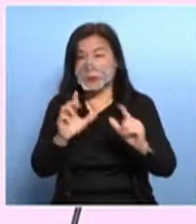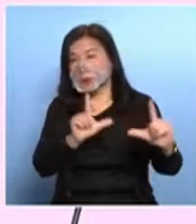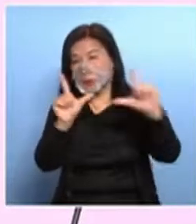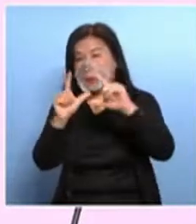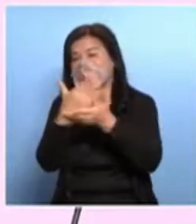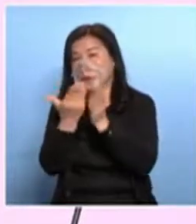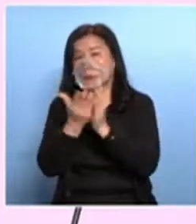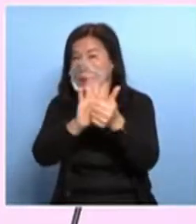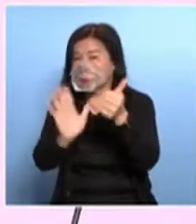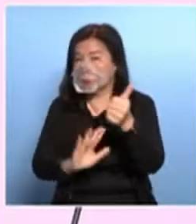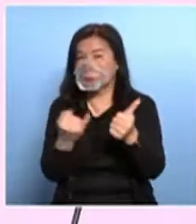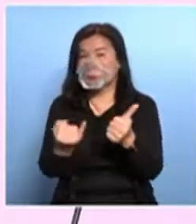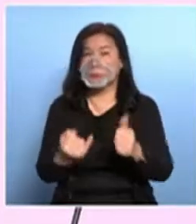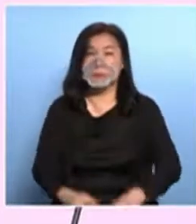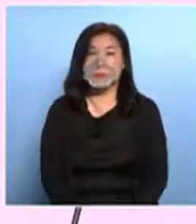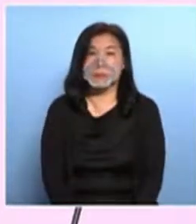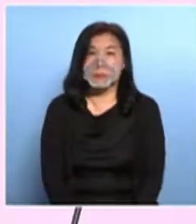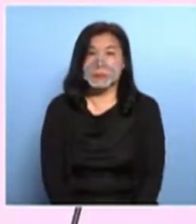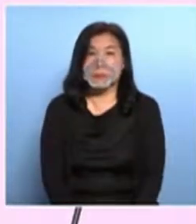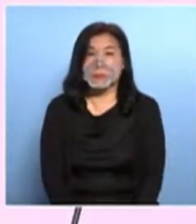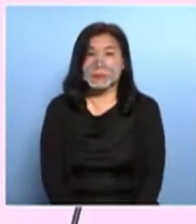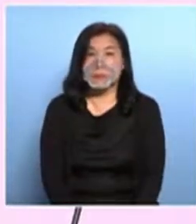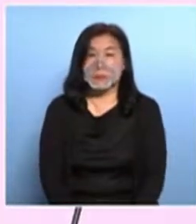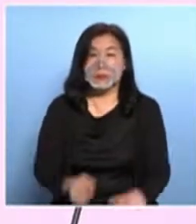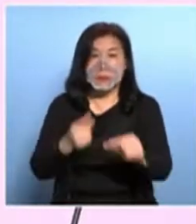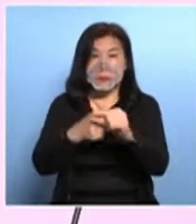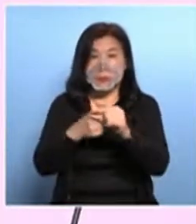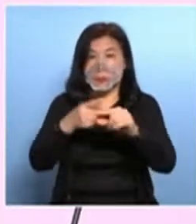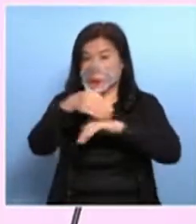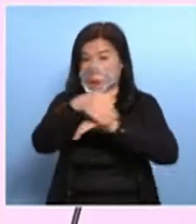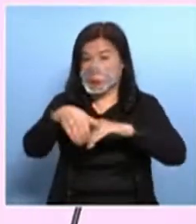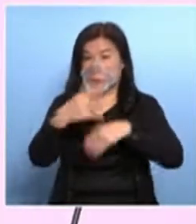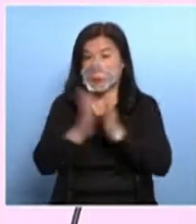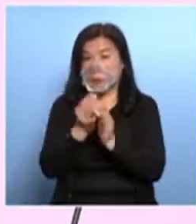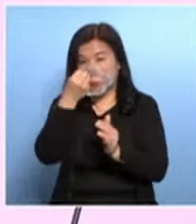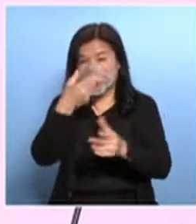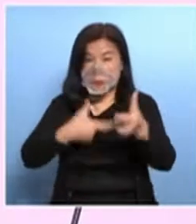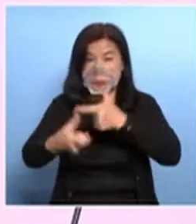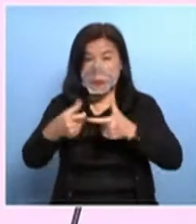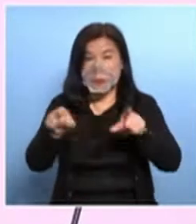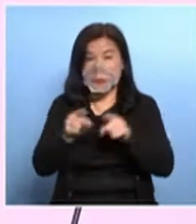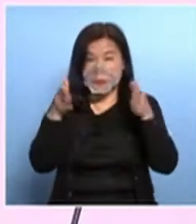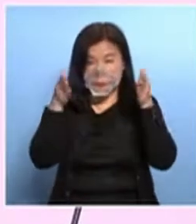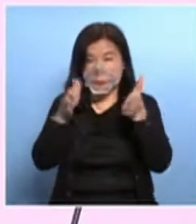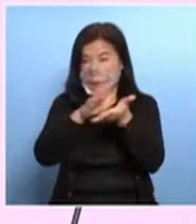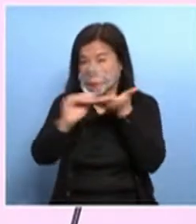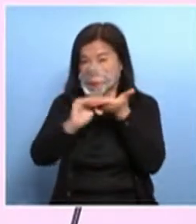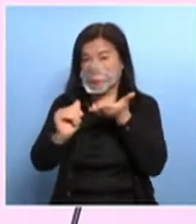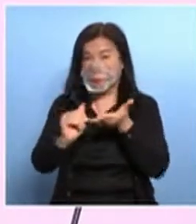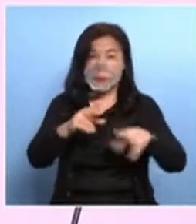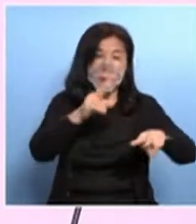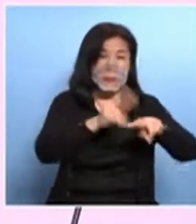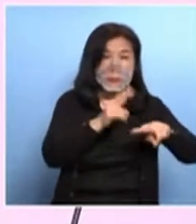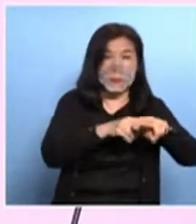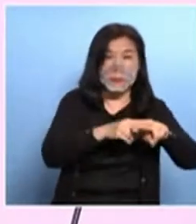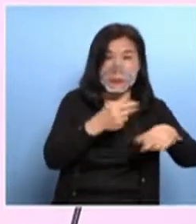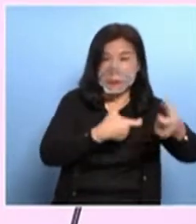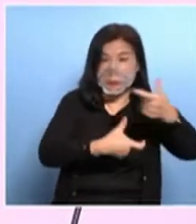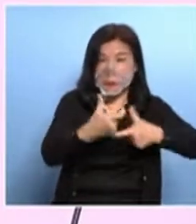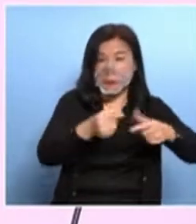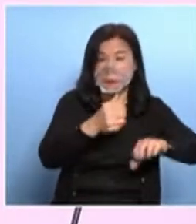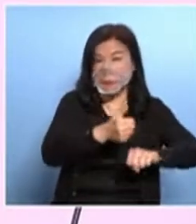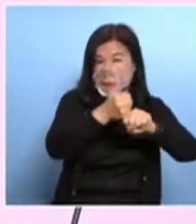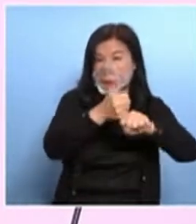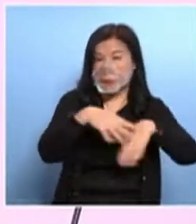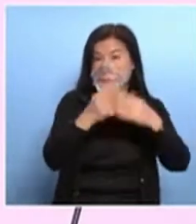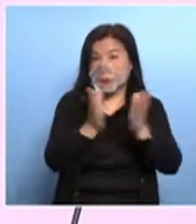external inflation on people's livelihood if such inflation leads to an increase in the prices of imported goods. In the medium